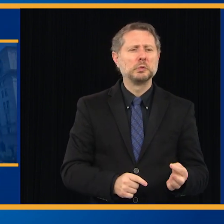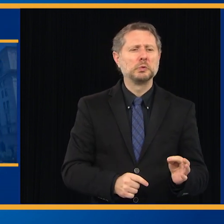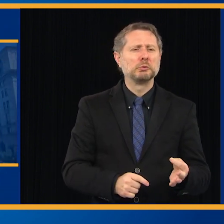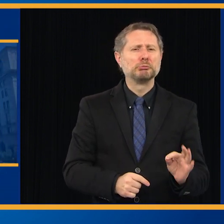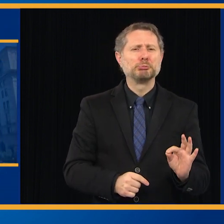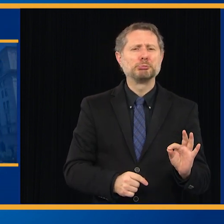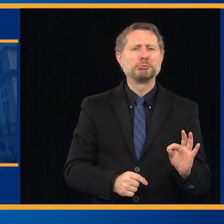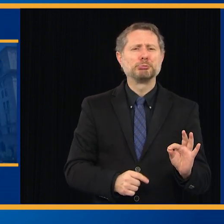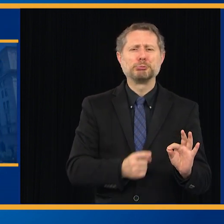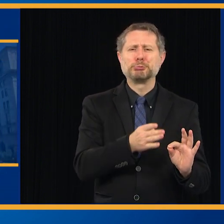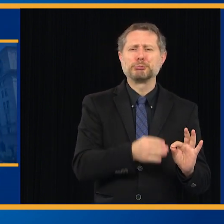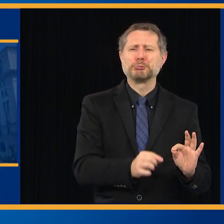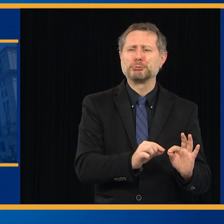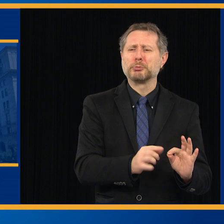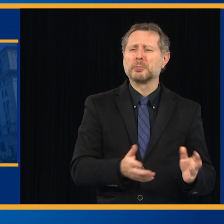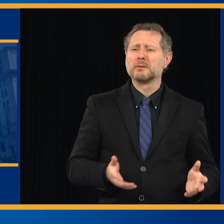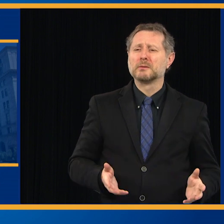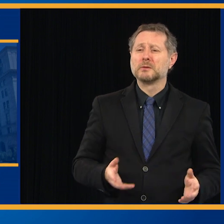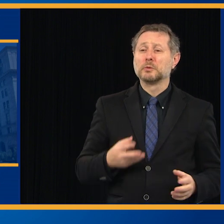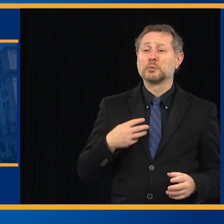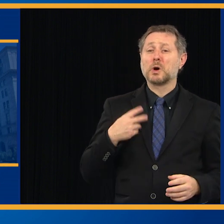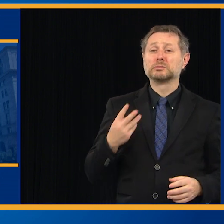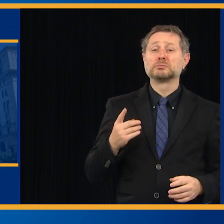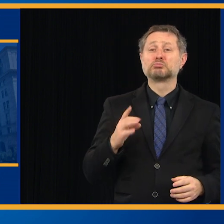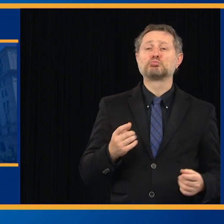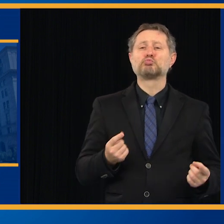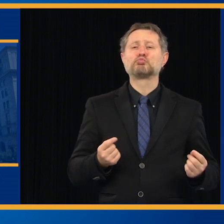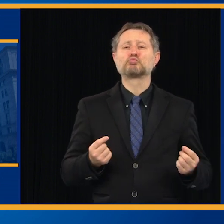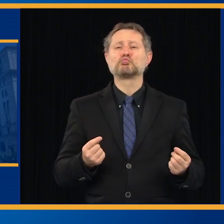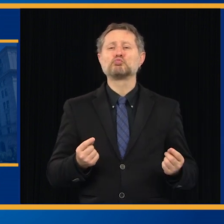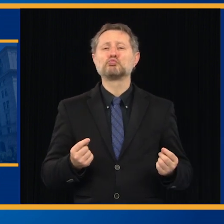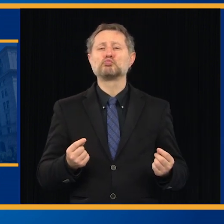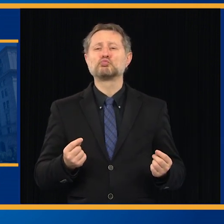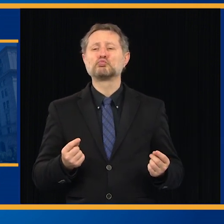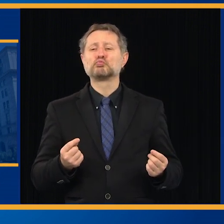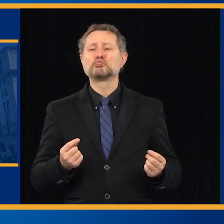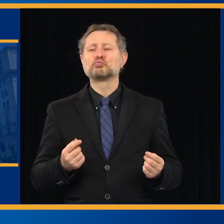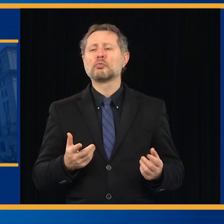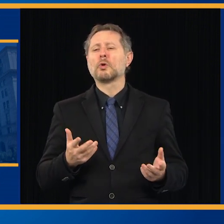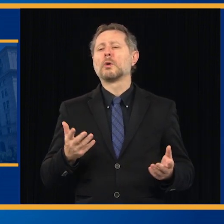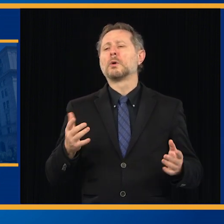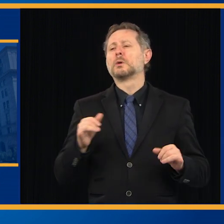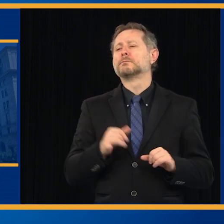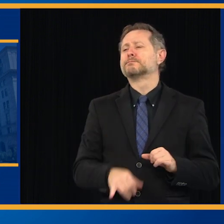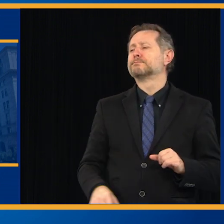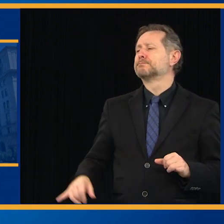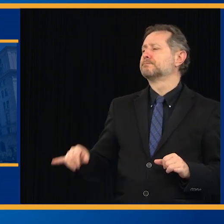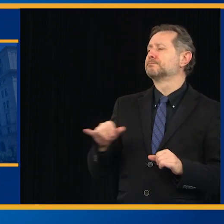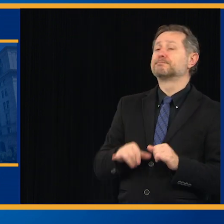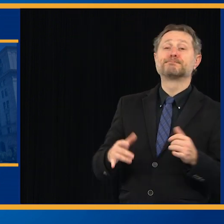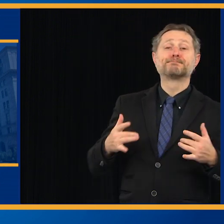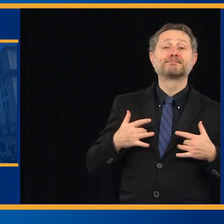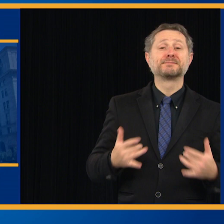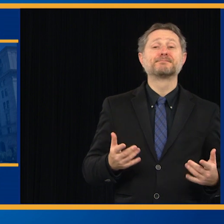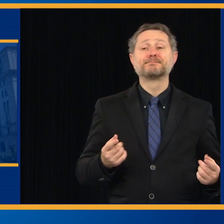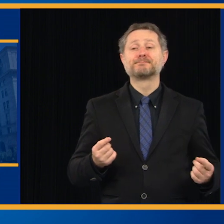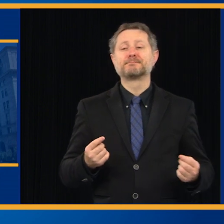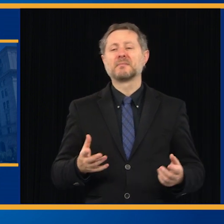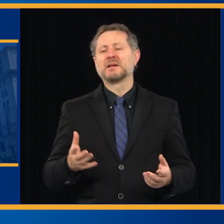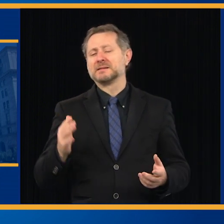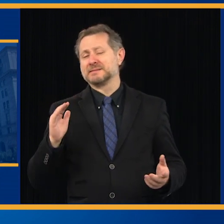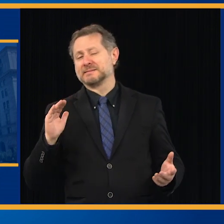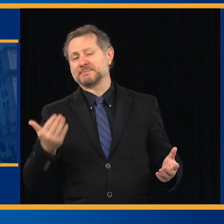no sense. Also, what they've done in the past is what they always, it seems, wind up